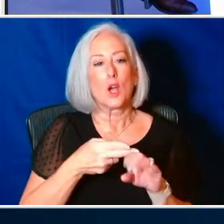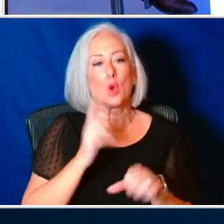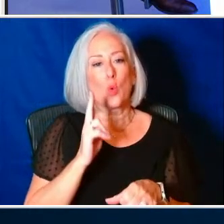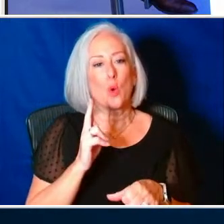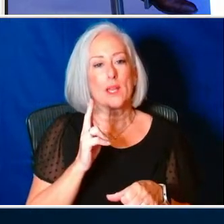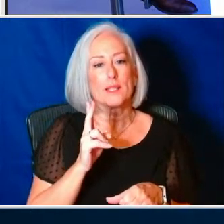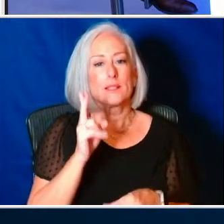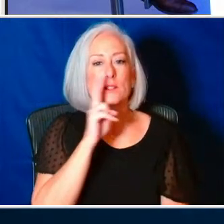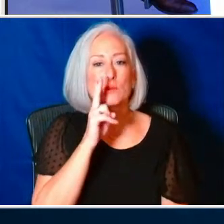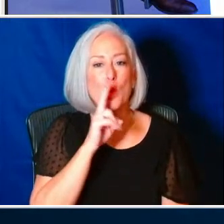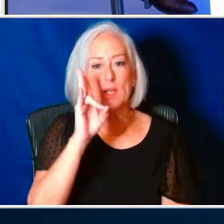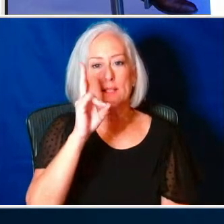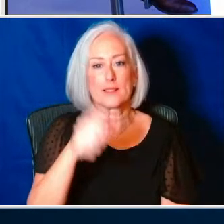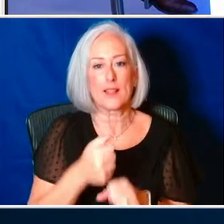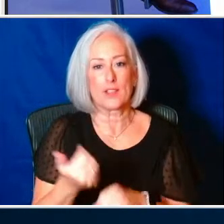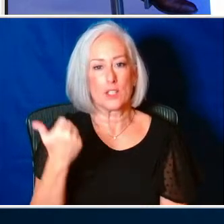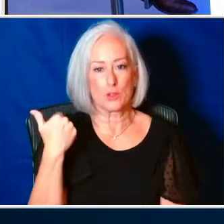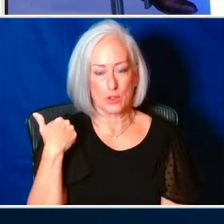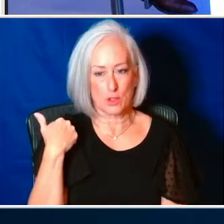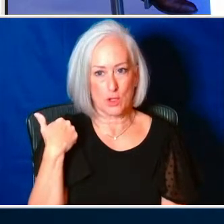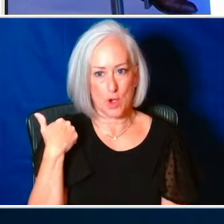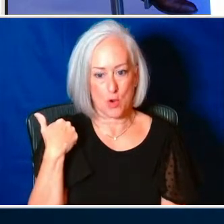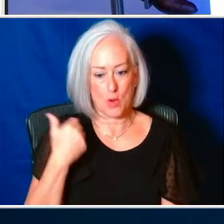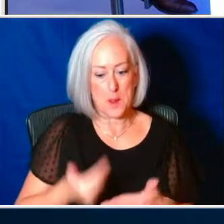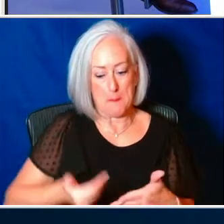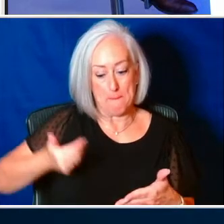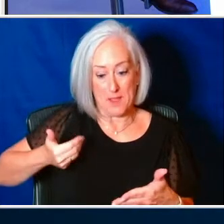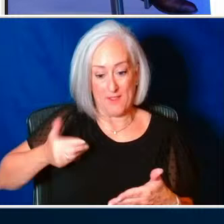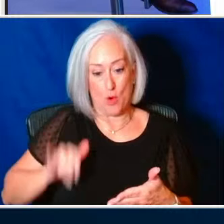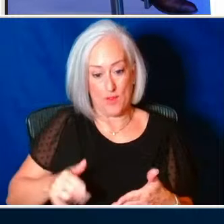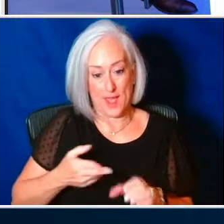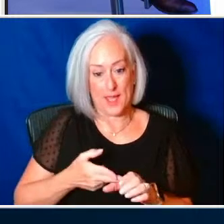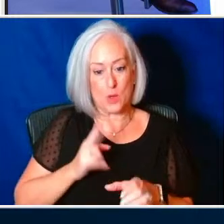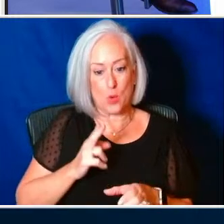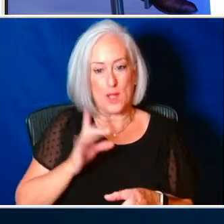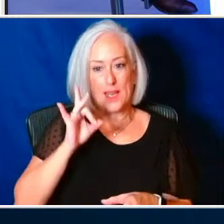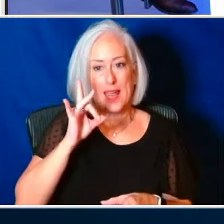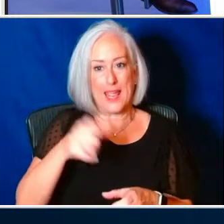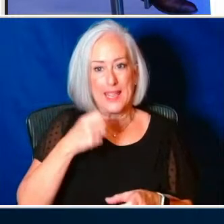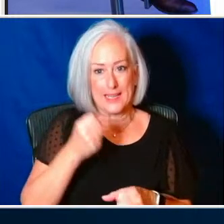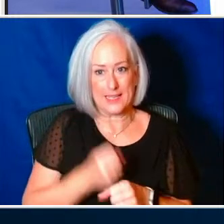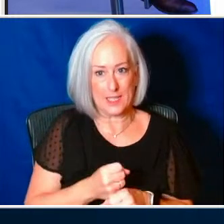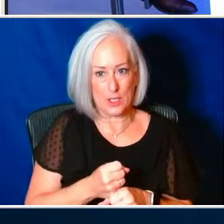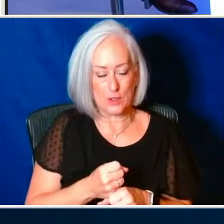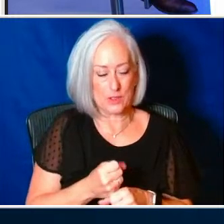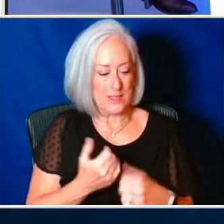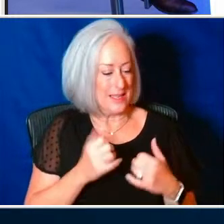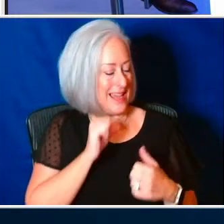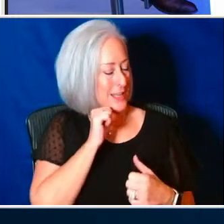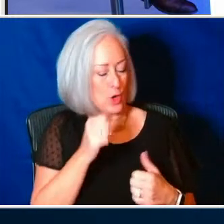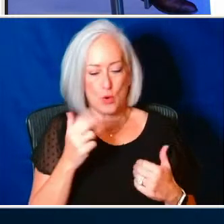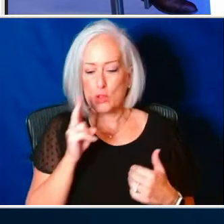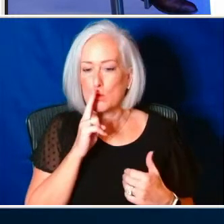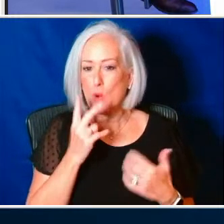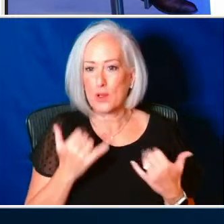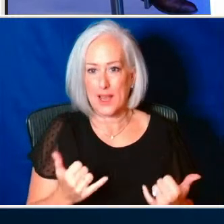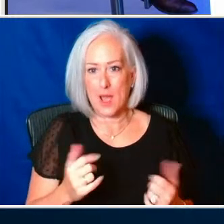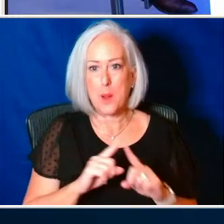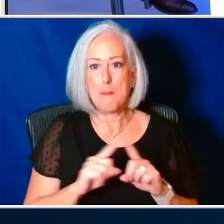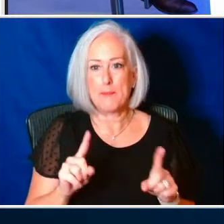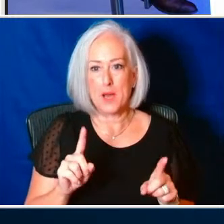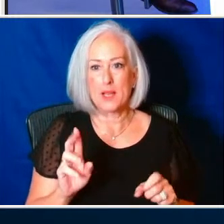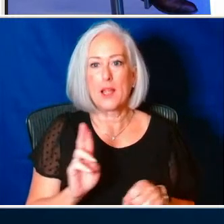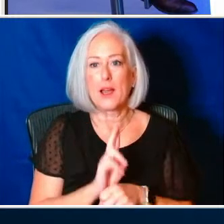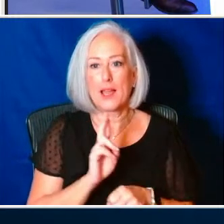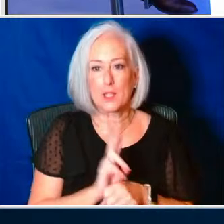ago, and previously to that, I had quit 8 years. I'm still currently not smoking. However, I did smoke a pack a day for 20 years of